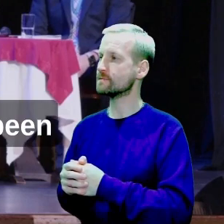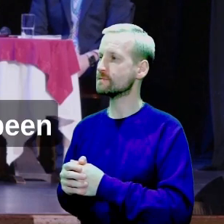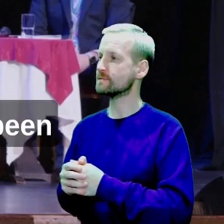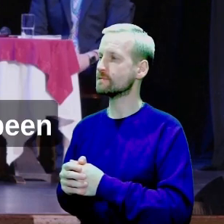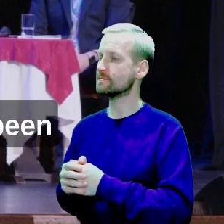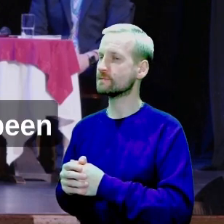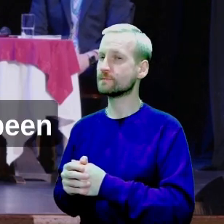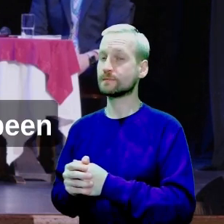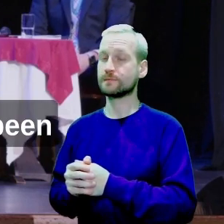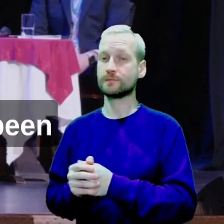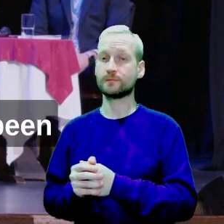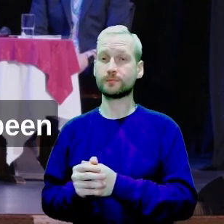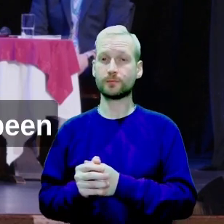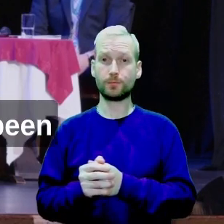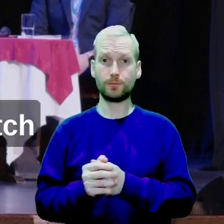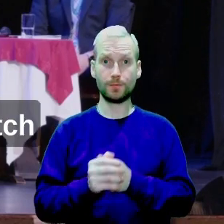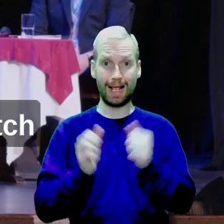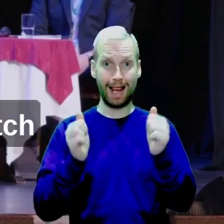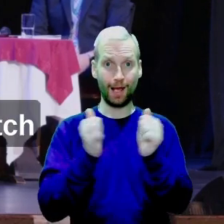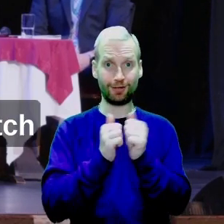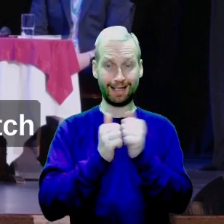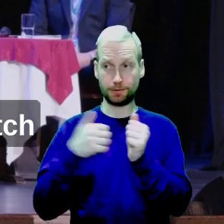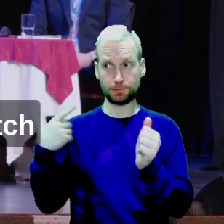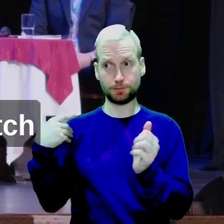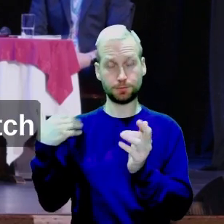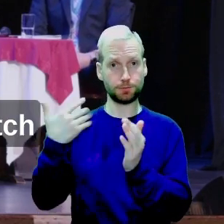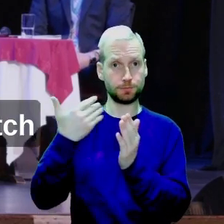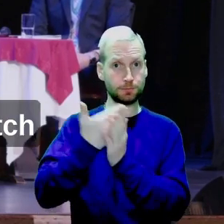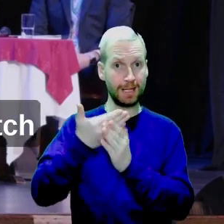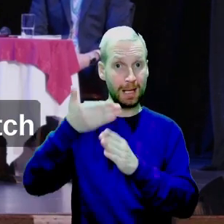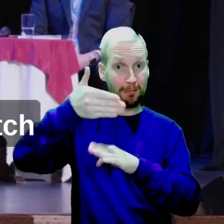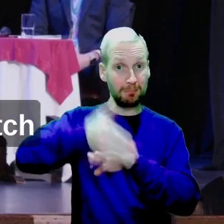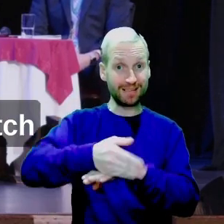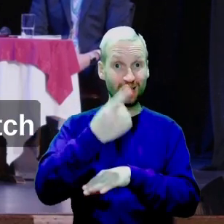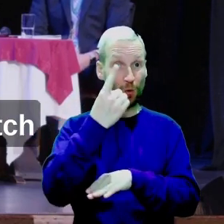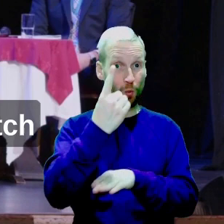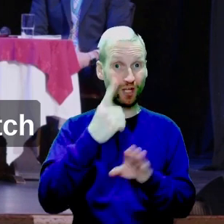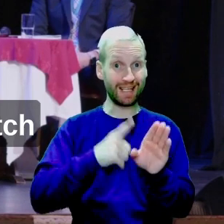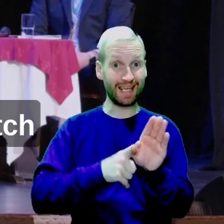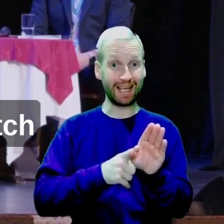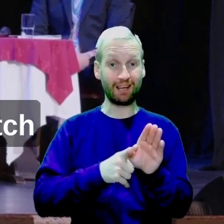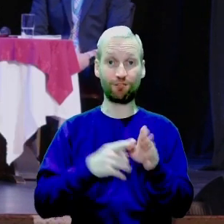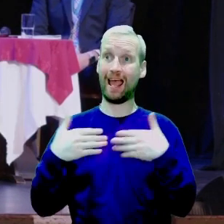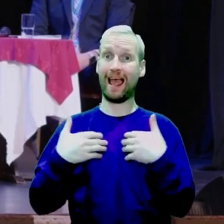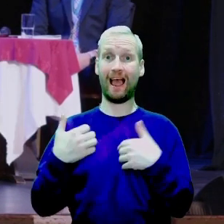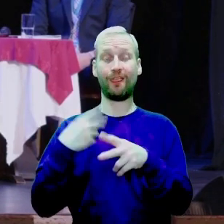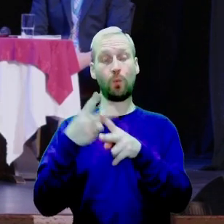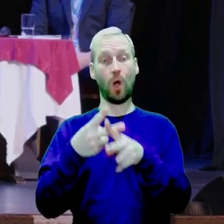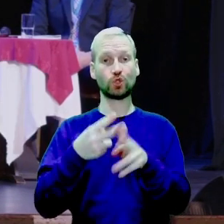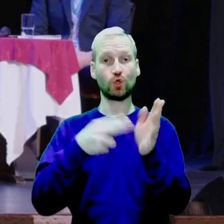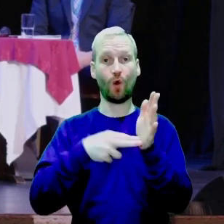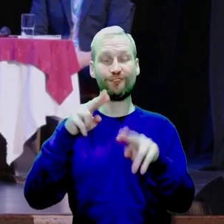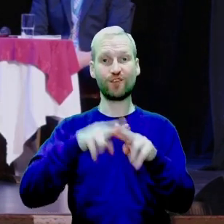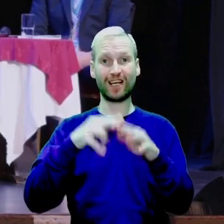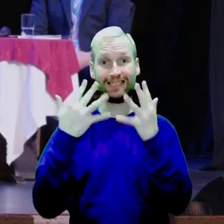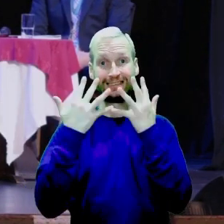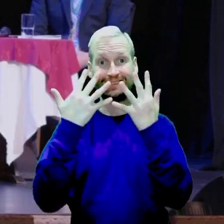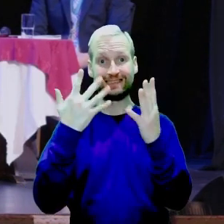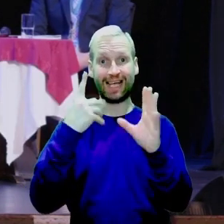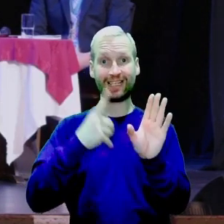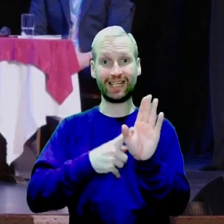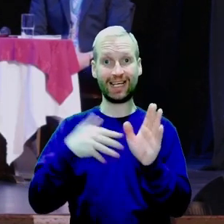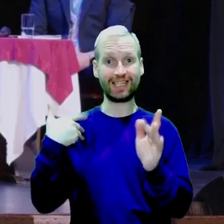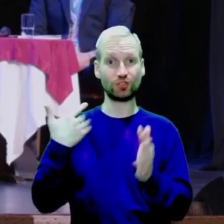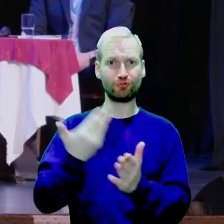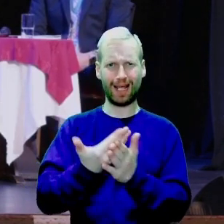I think you'll agree that's been a very busy 12 months, probably the busiest in Healthwatch Norfolk's 10-year history, and I